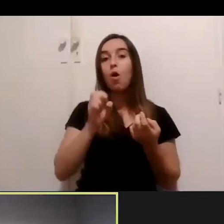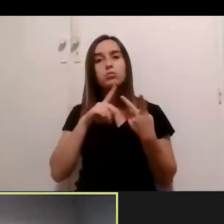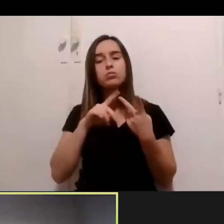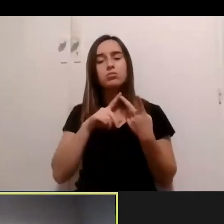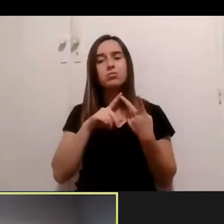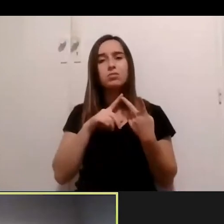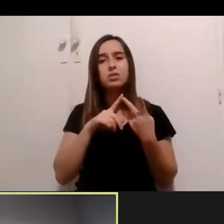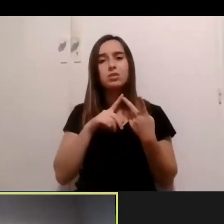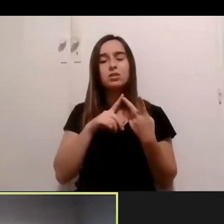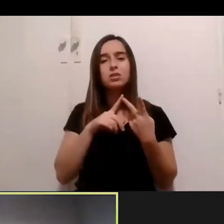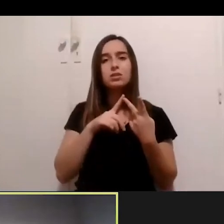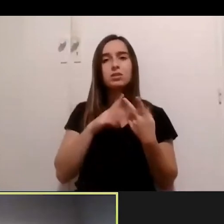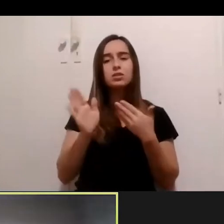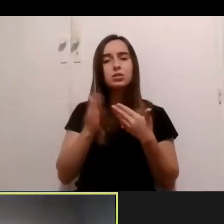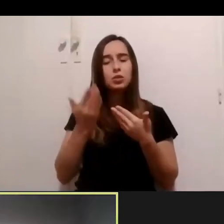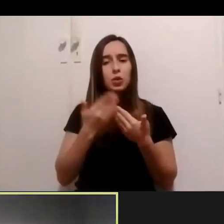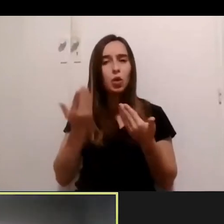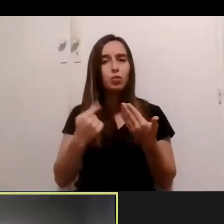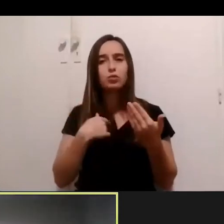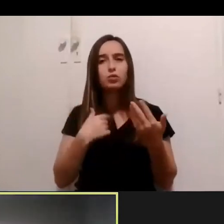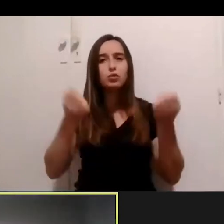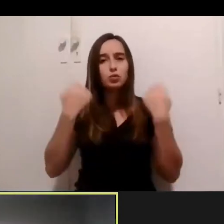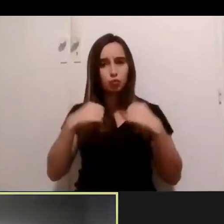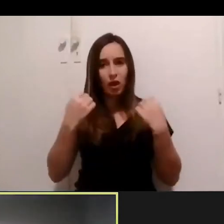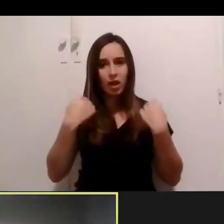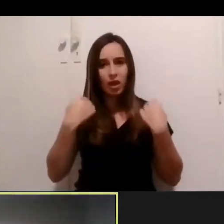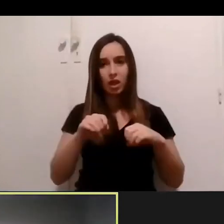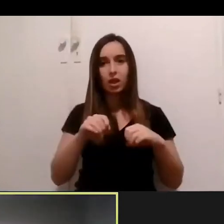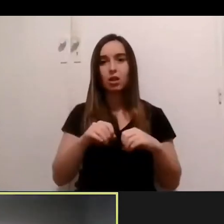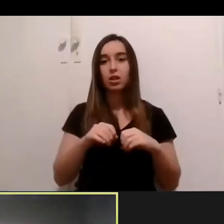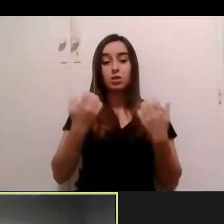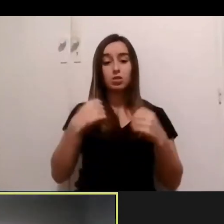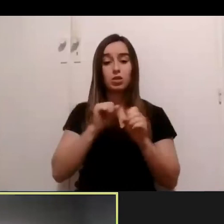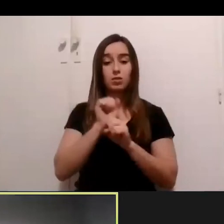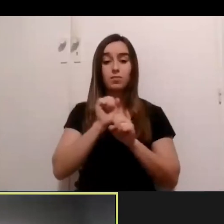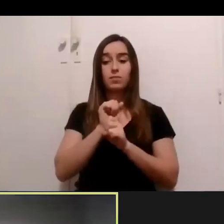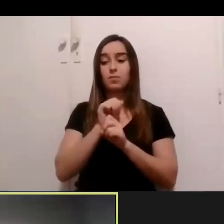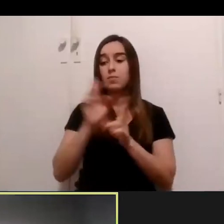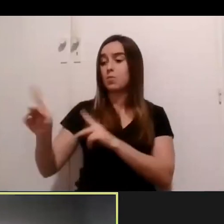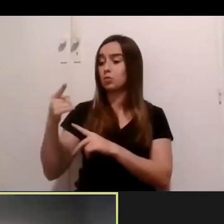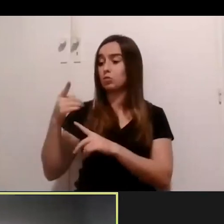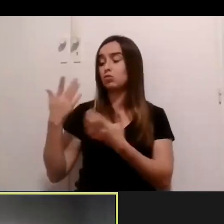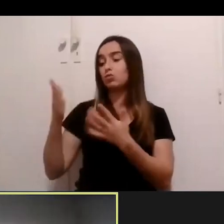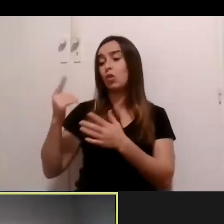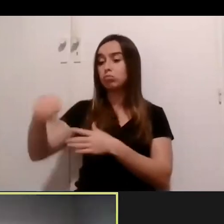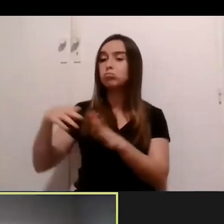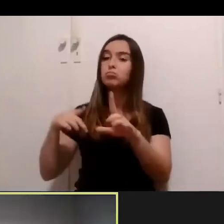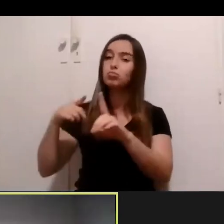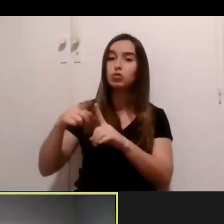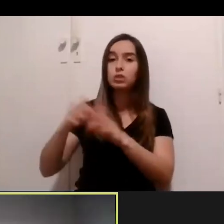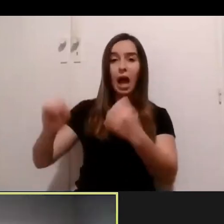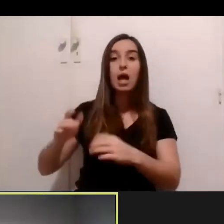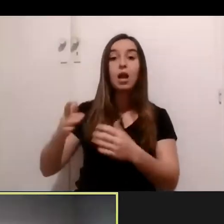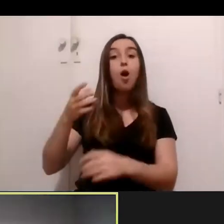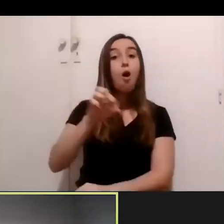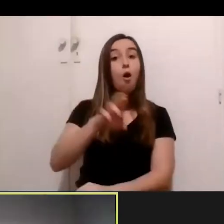up was also training, not just for the people themselves to be able to use it, but also for the people who will be training